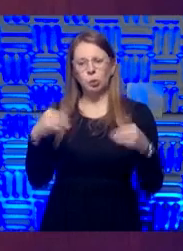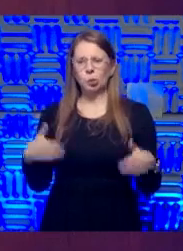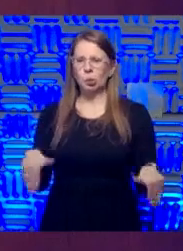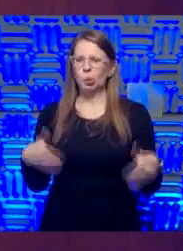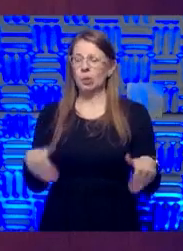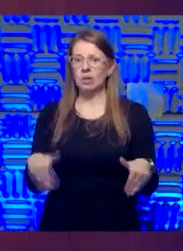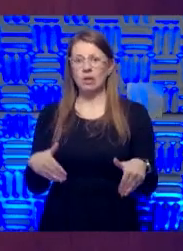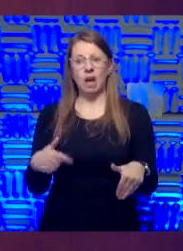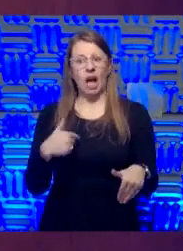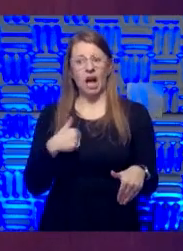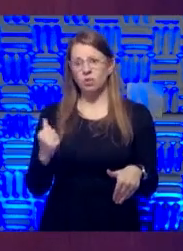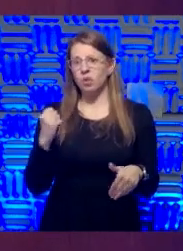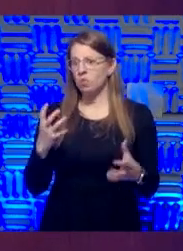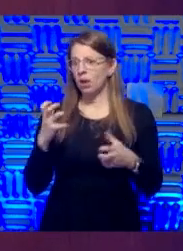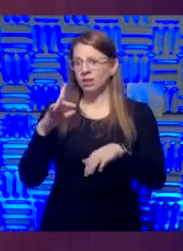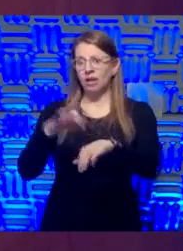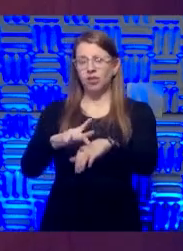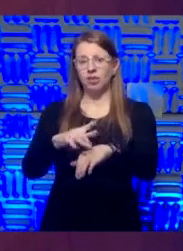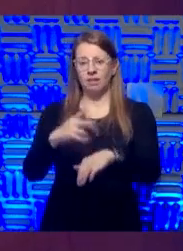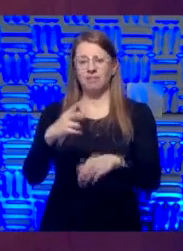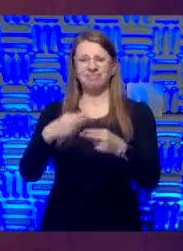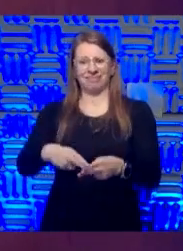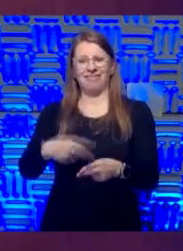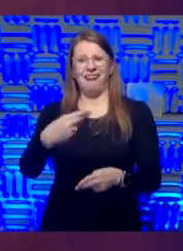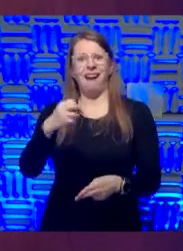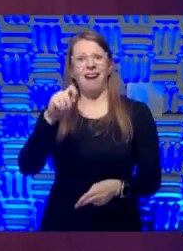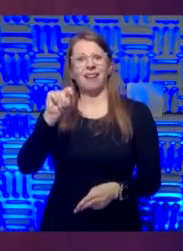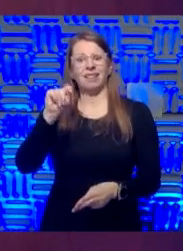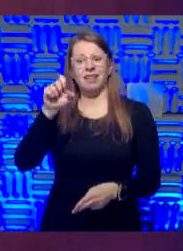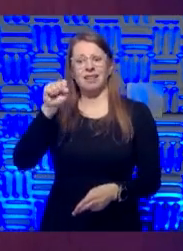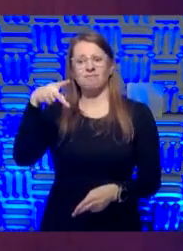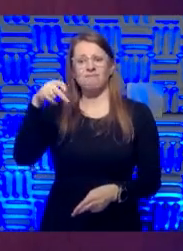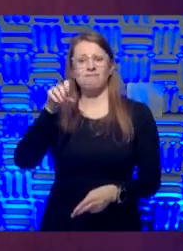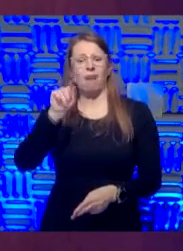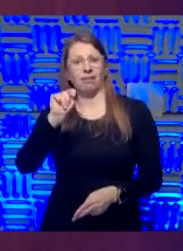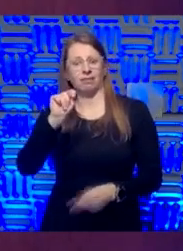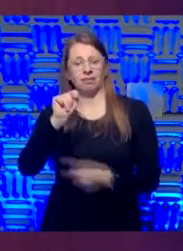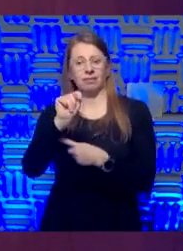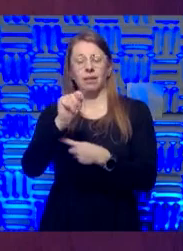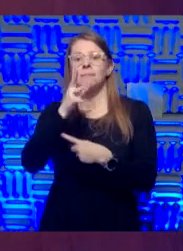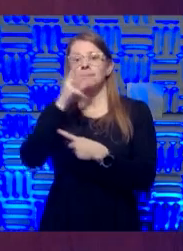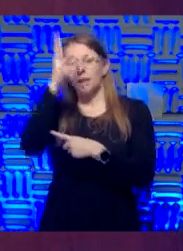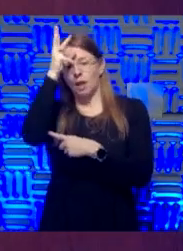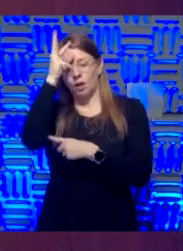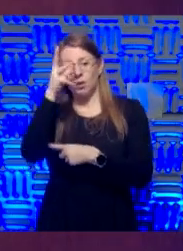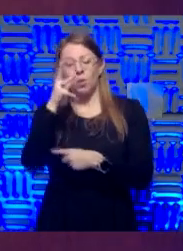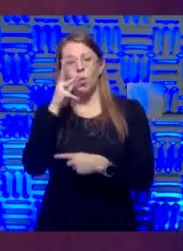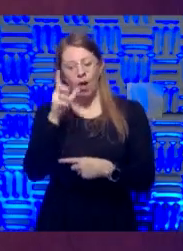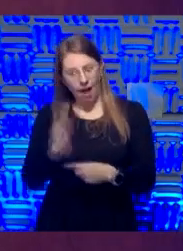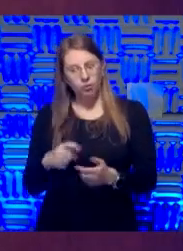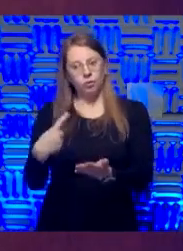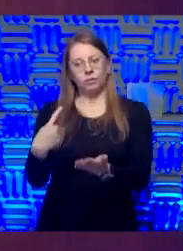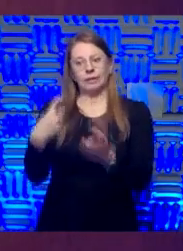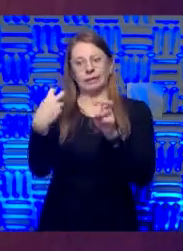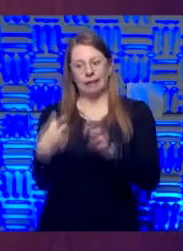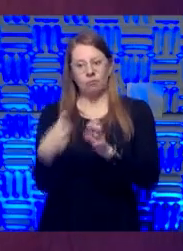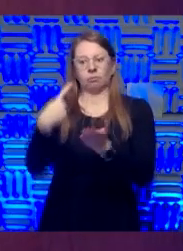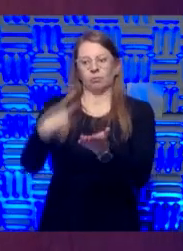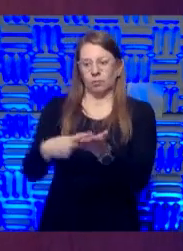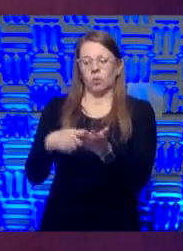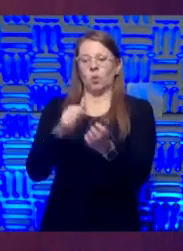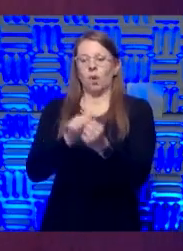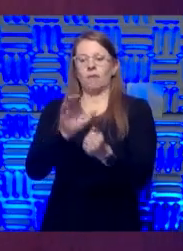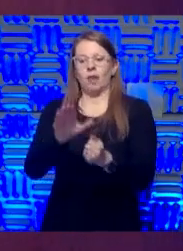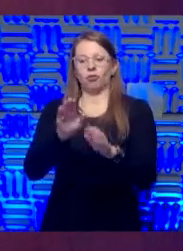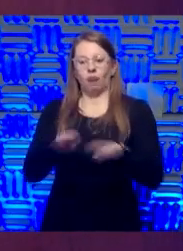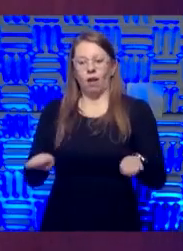that I wouldn't want to be right now. No, I think that's a hot spot. And then also it's hard. Parents are going to have that discussion with their child. If they've got chronic